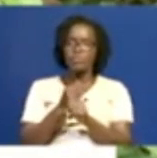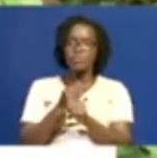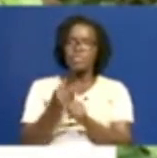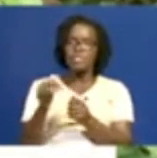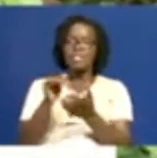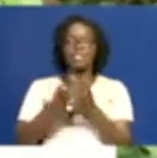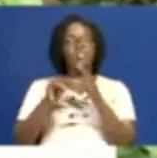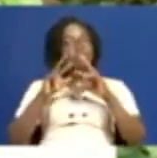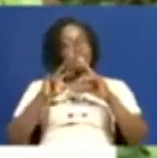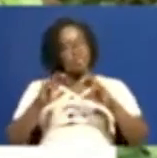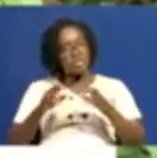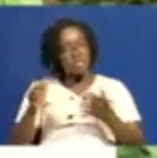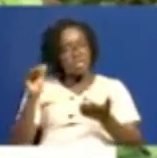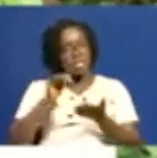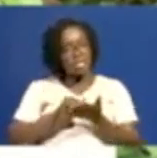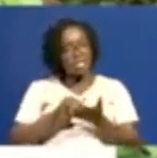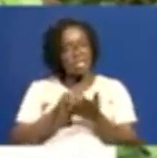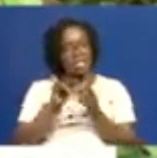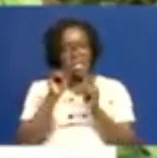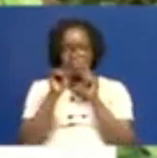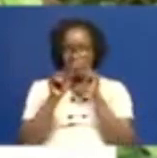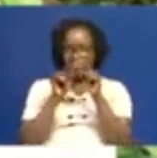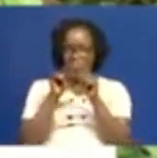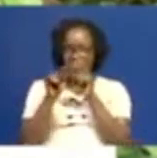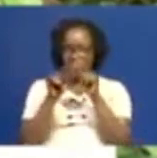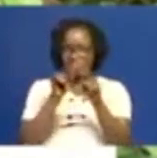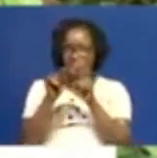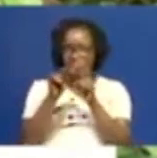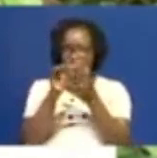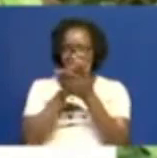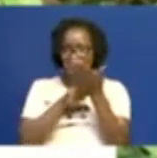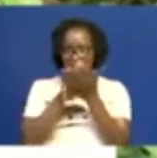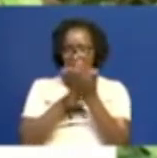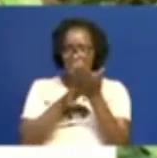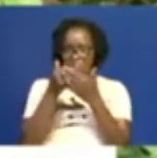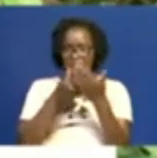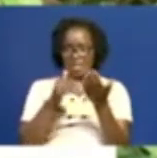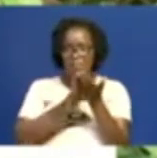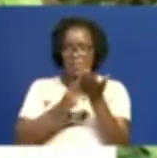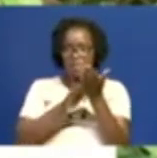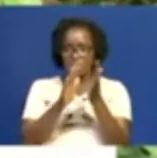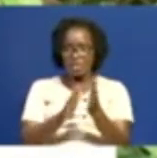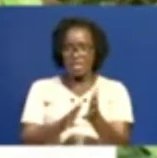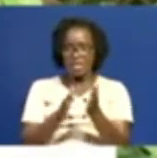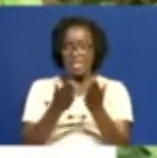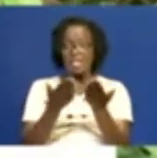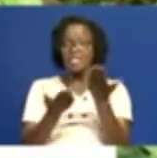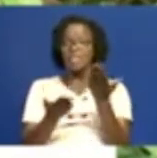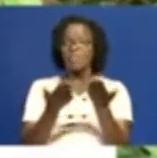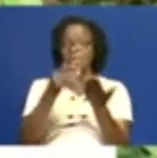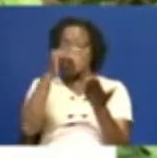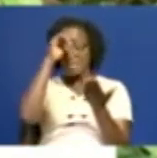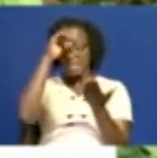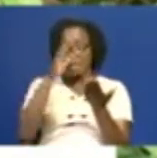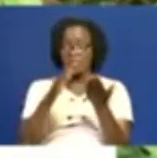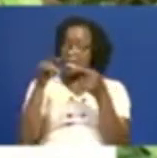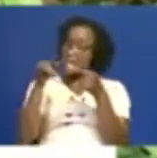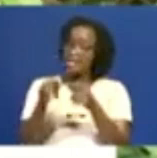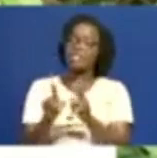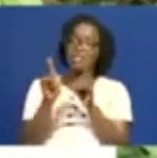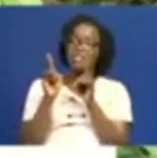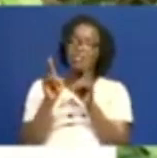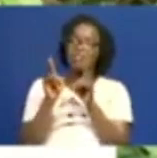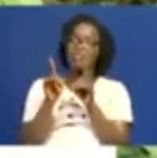to investigate afresh the allegations, the grounds, the basis that have been laid forth by the petitioners. In this case, perhaps the governor herself,